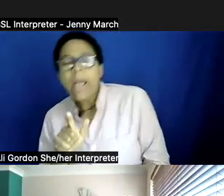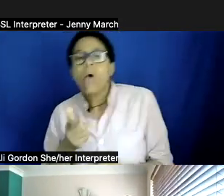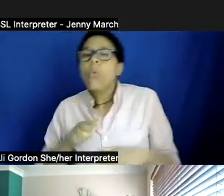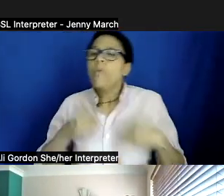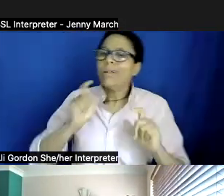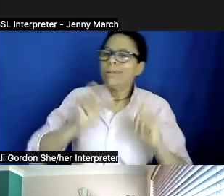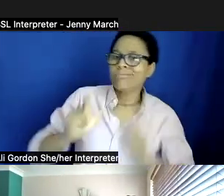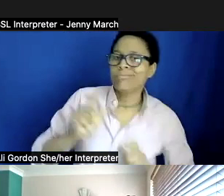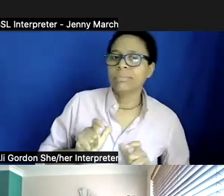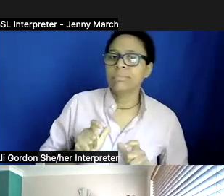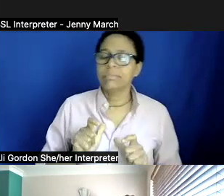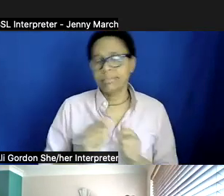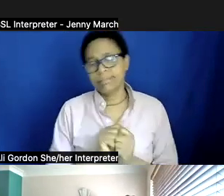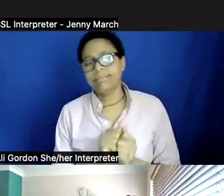artwork,